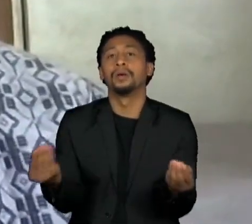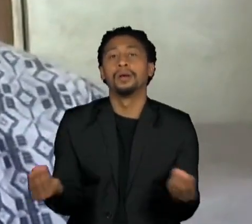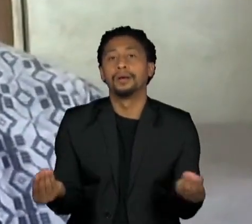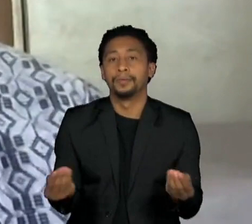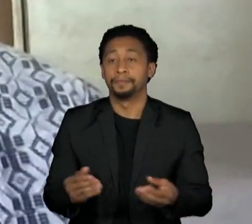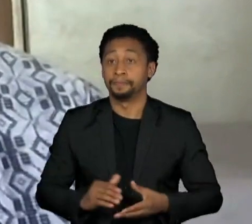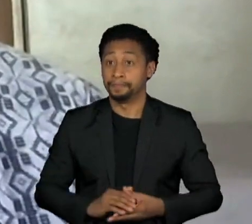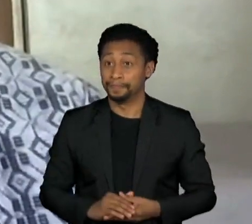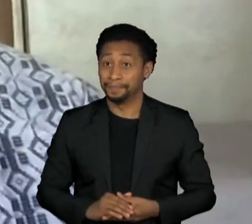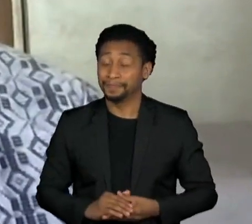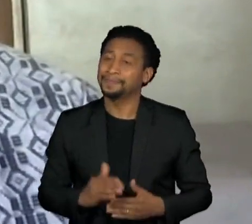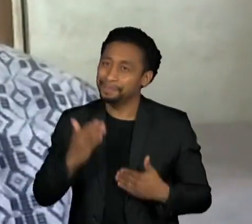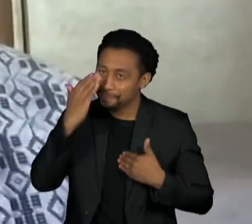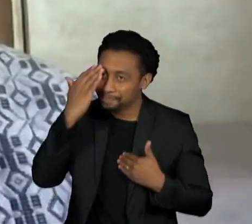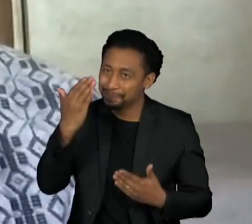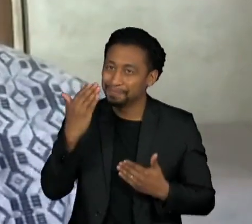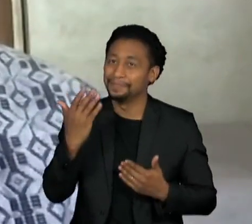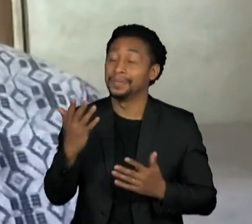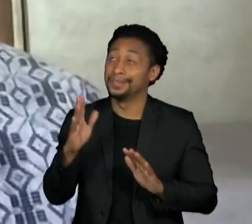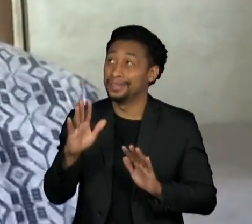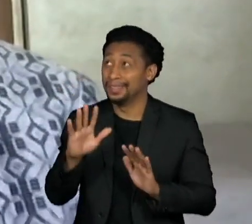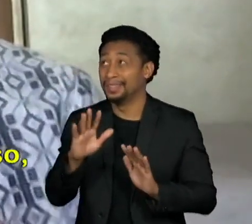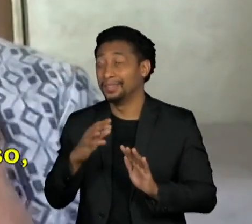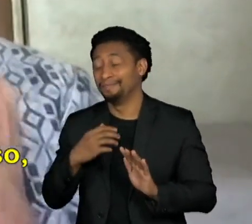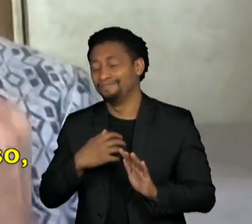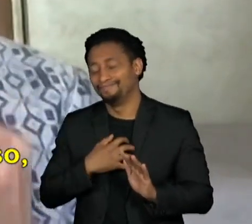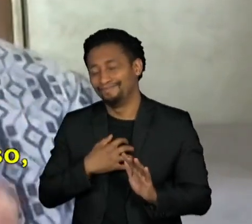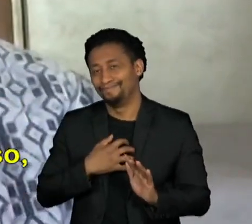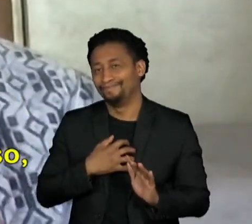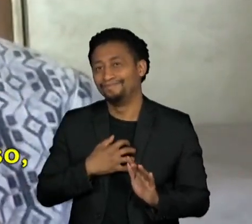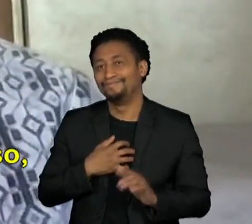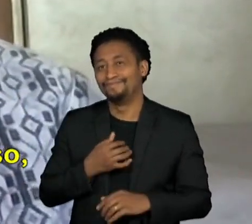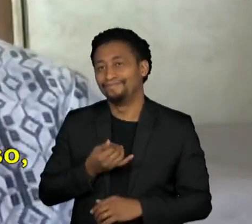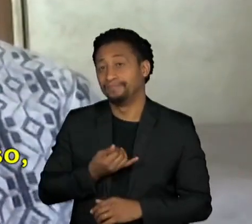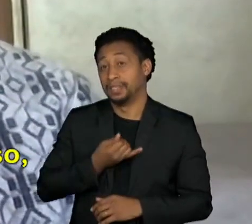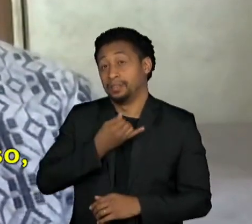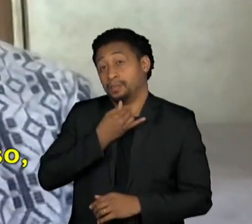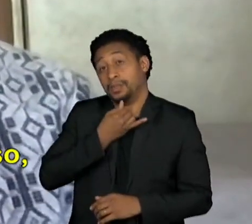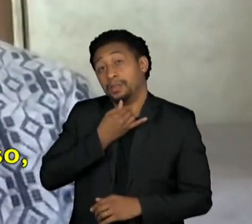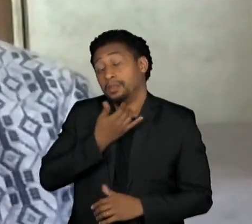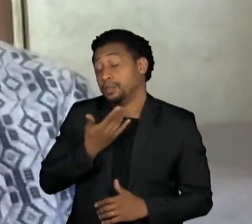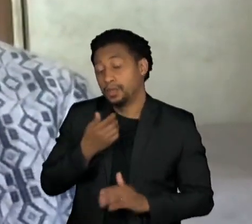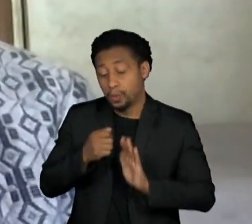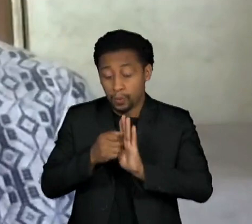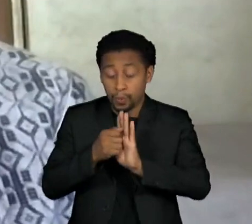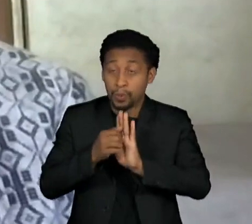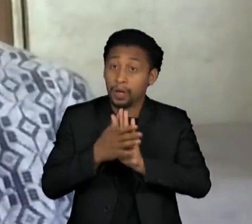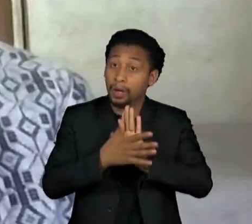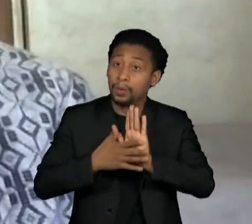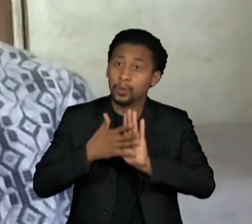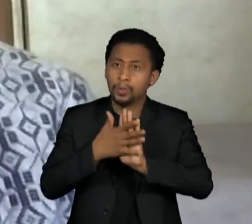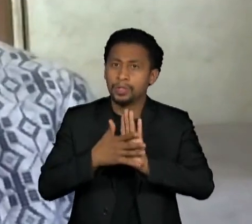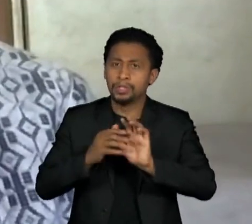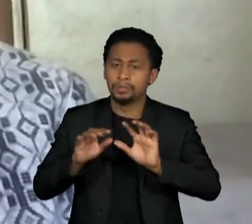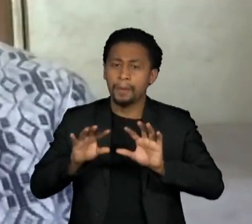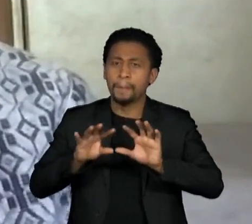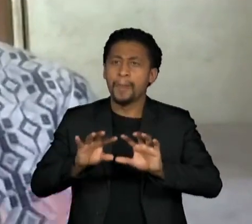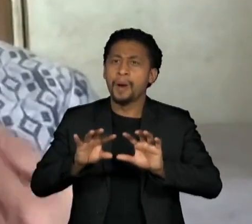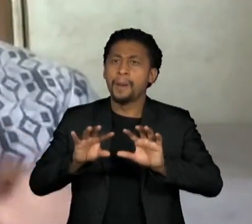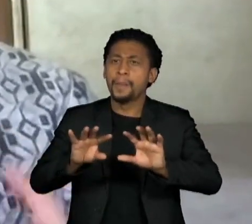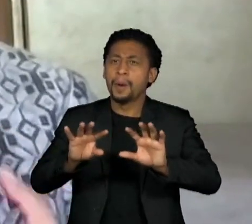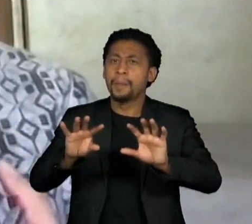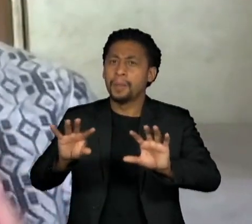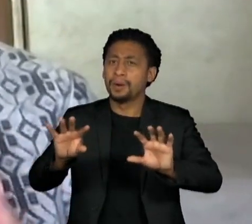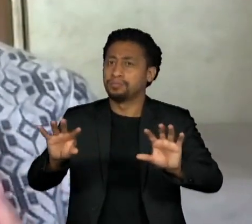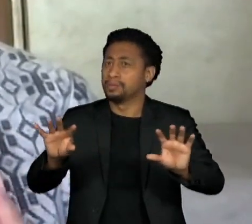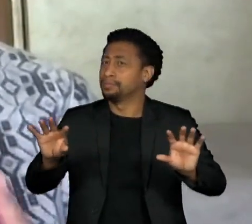thank you for the question, but unfortunately, it's the algorithms that are doing it. It is technology that is doing